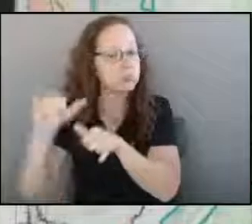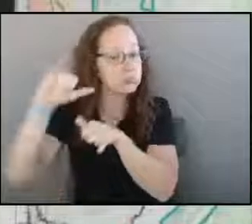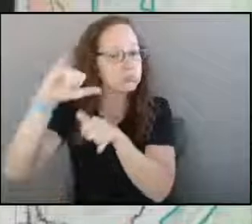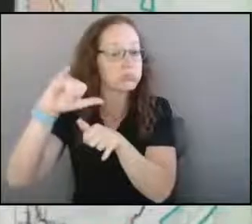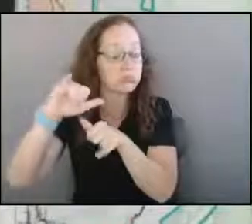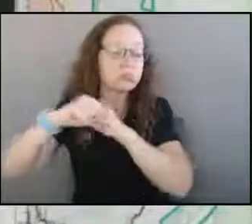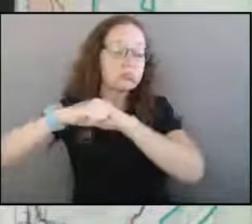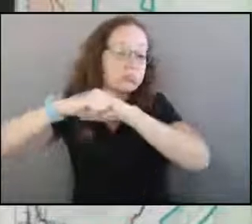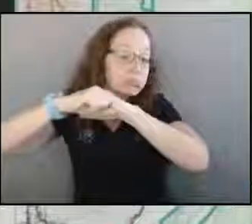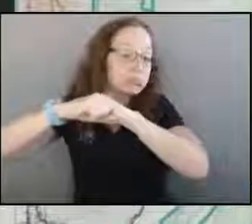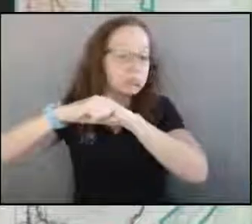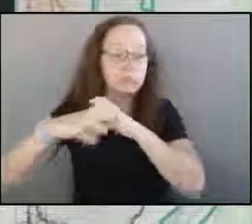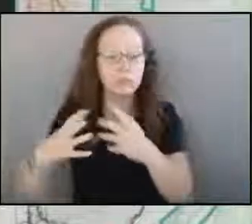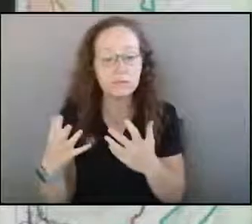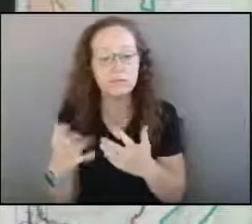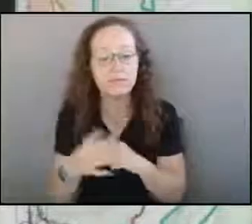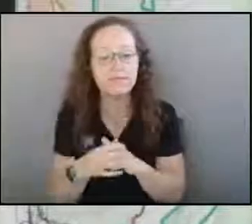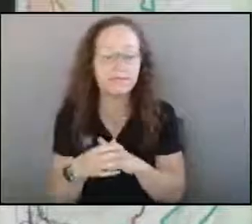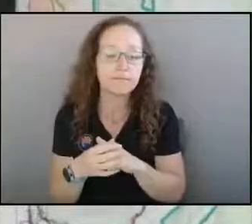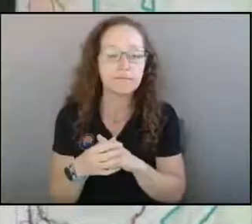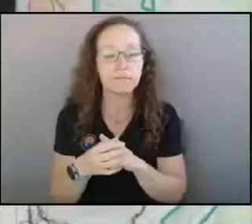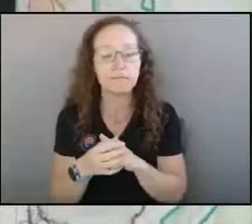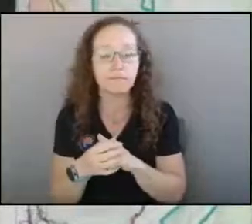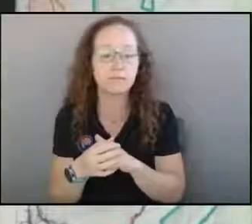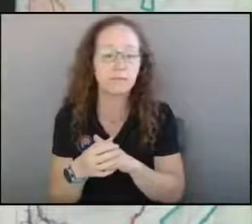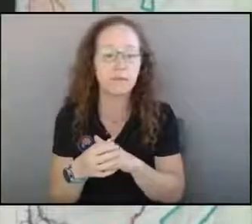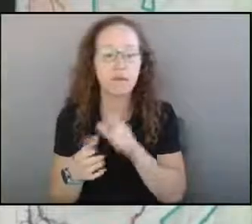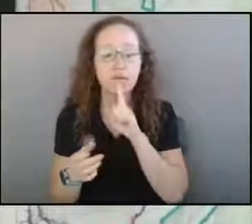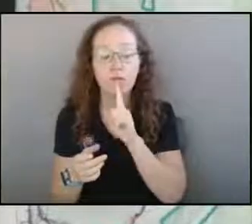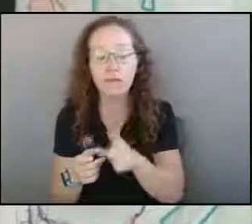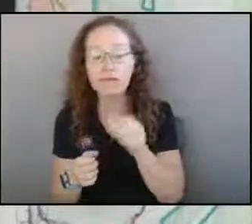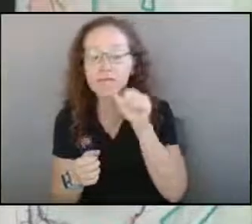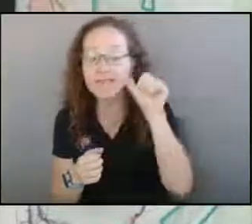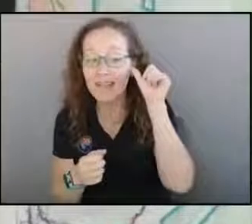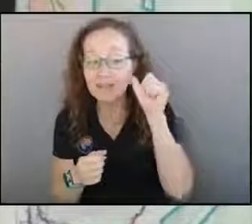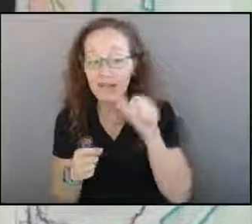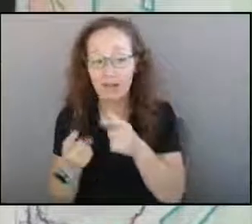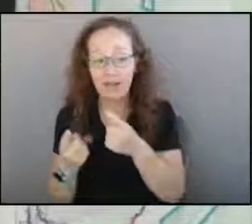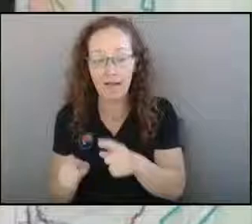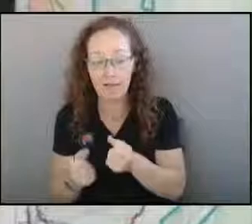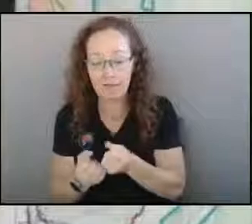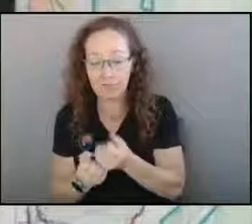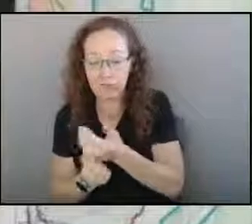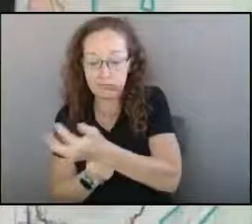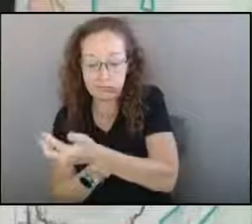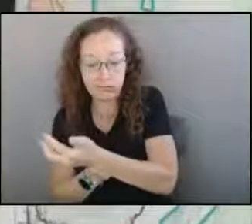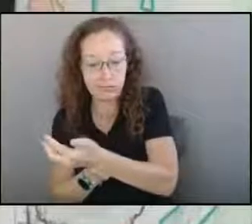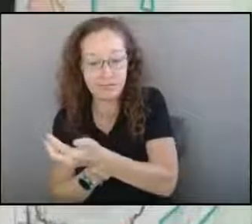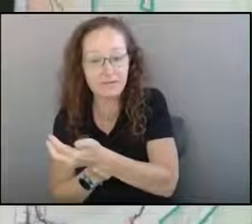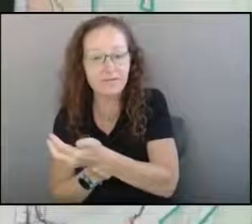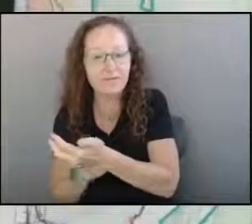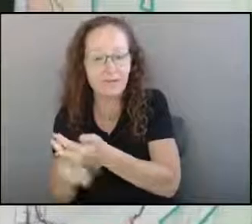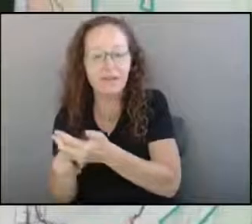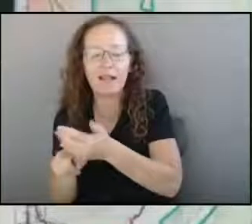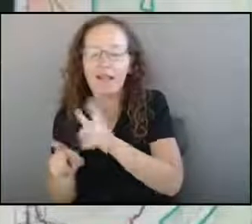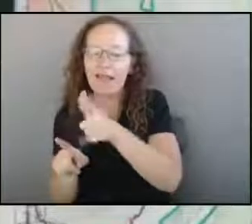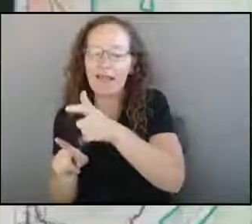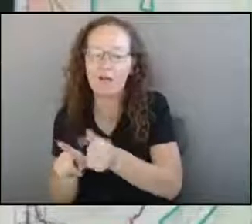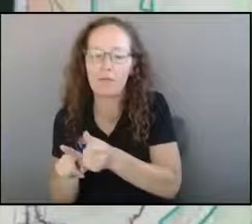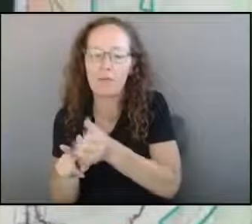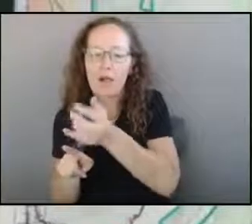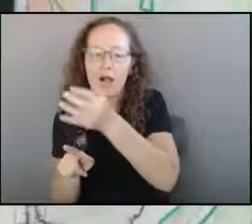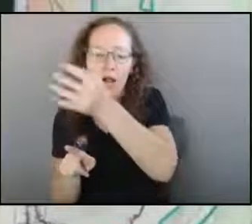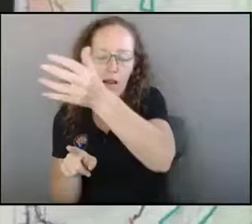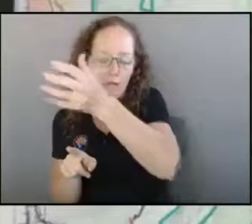in there. You know, really what came out yesterday here will affect some of it in the future. So our